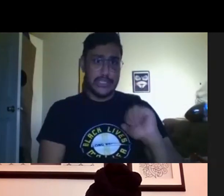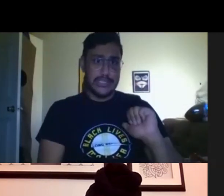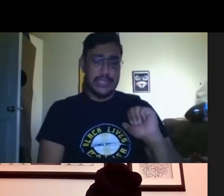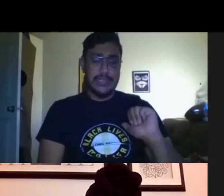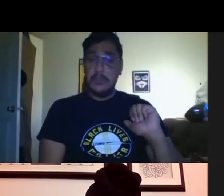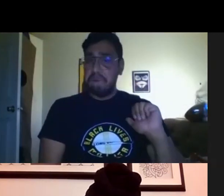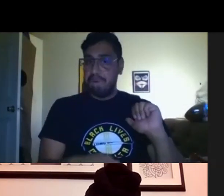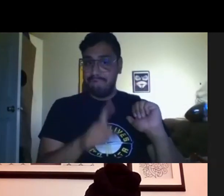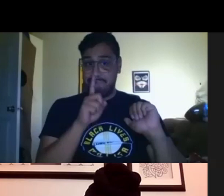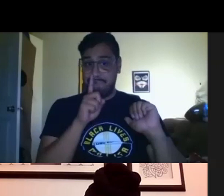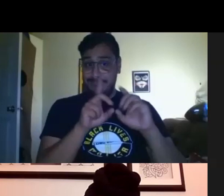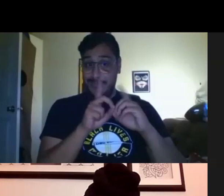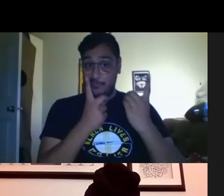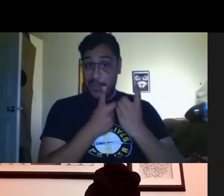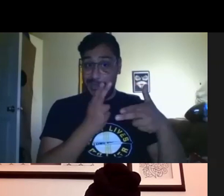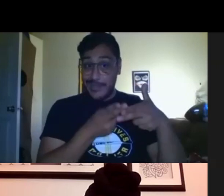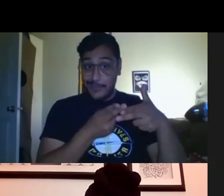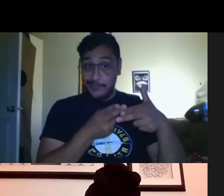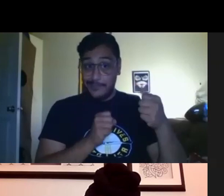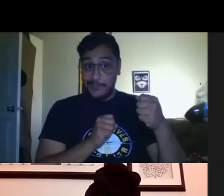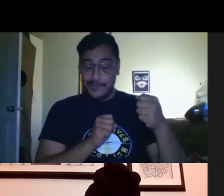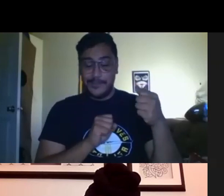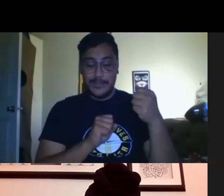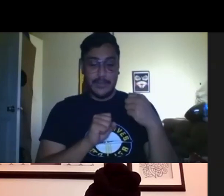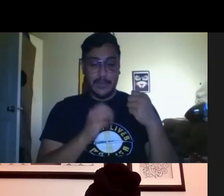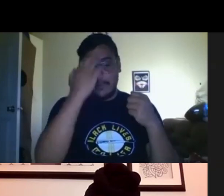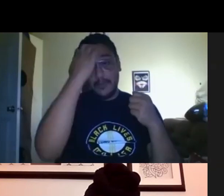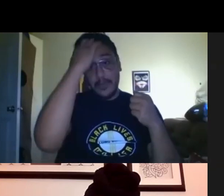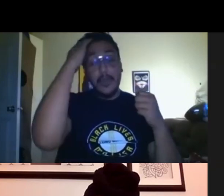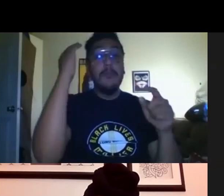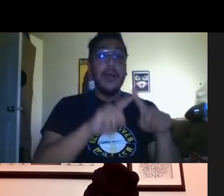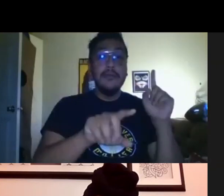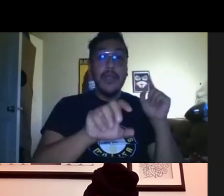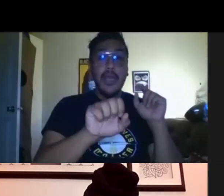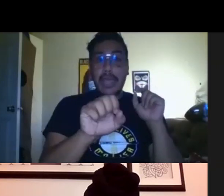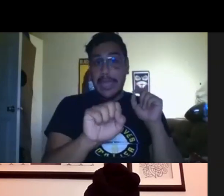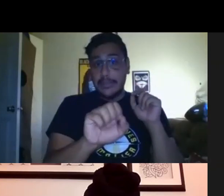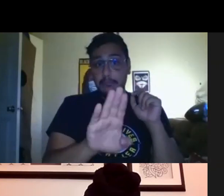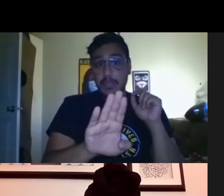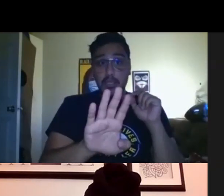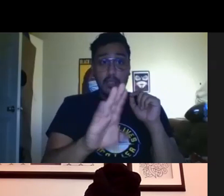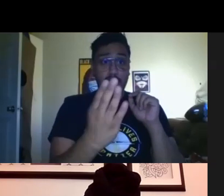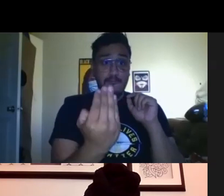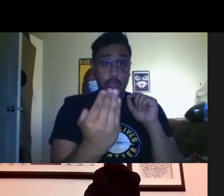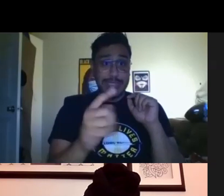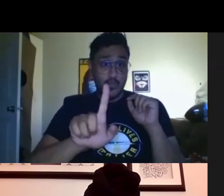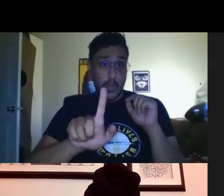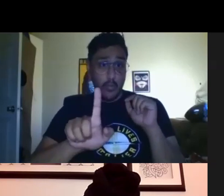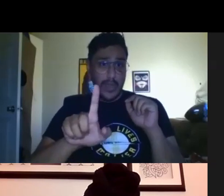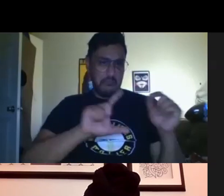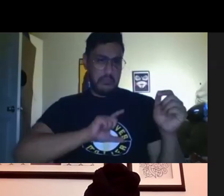but due to the SB 1421, the police records bill, we found